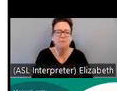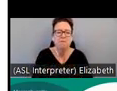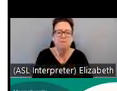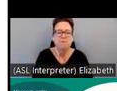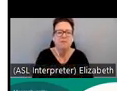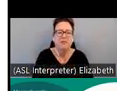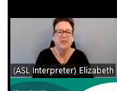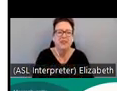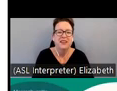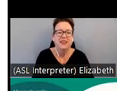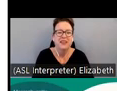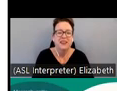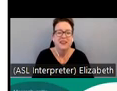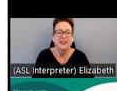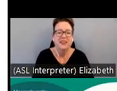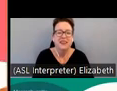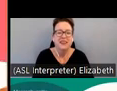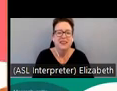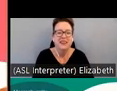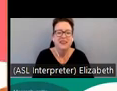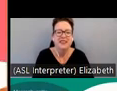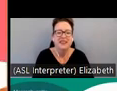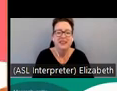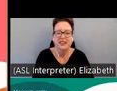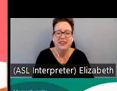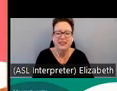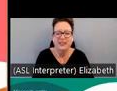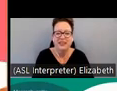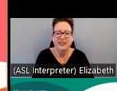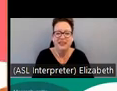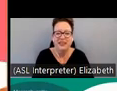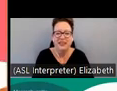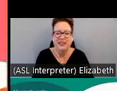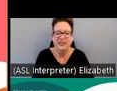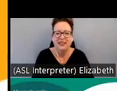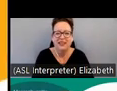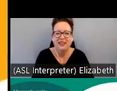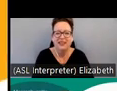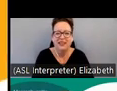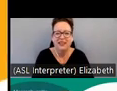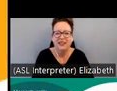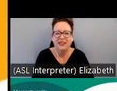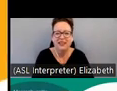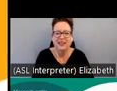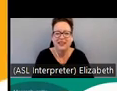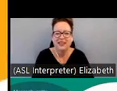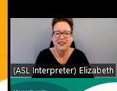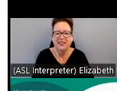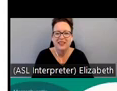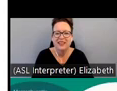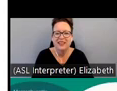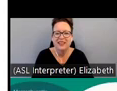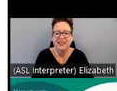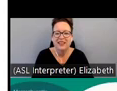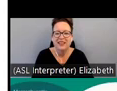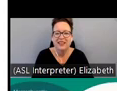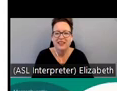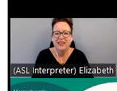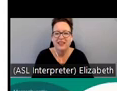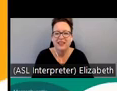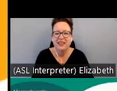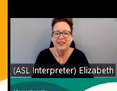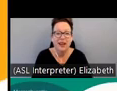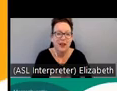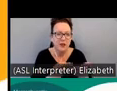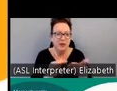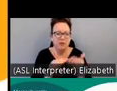I'll be advancing a slide deck here. And that's the wrong way. Excuse me one sec. I'm just going to